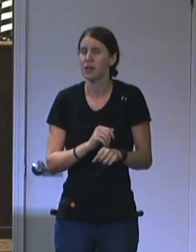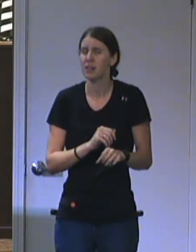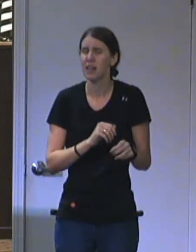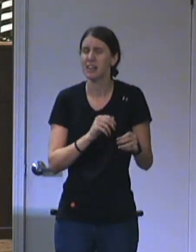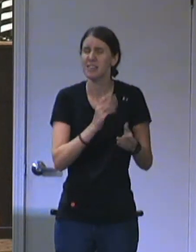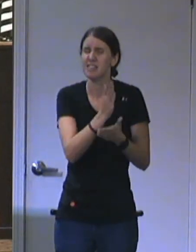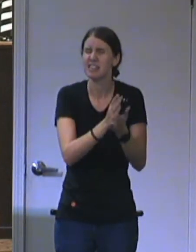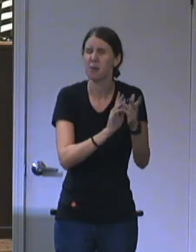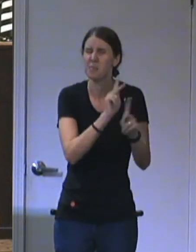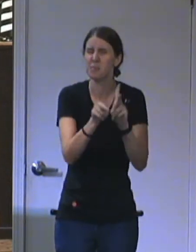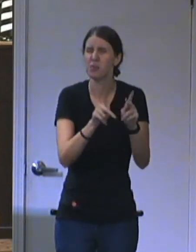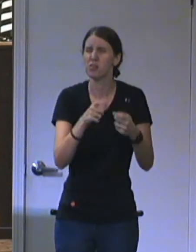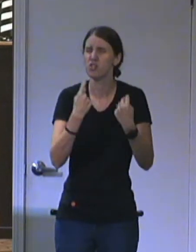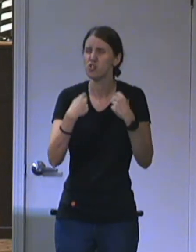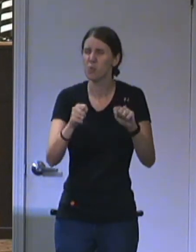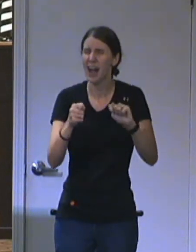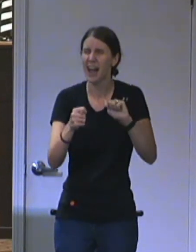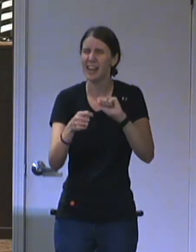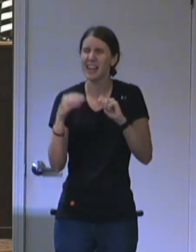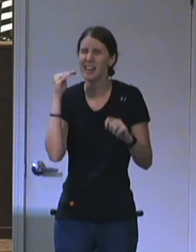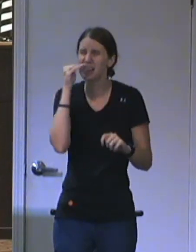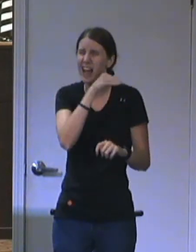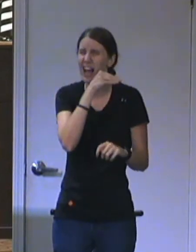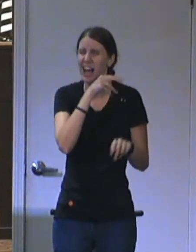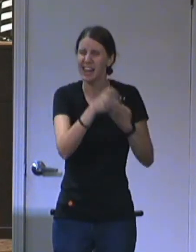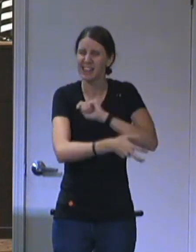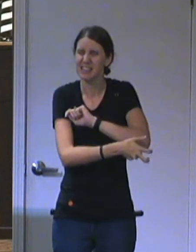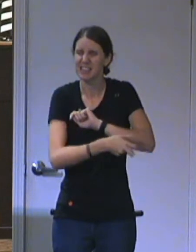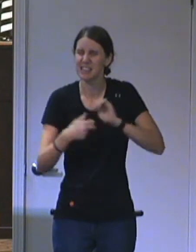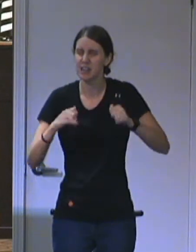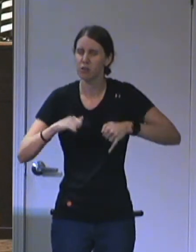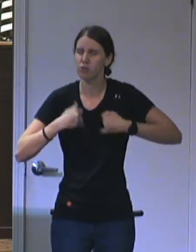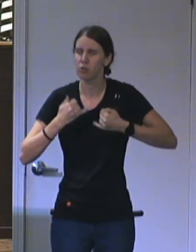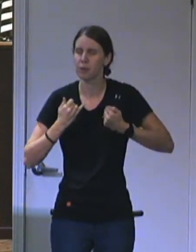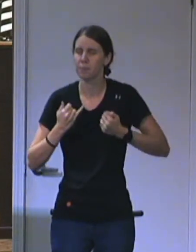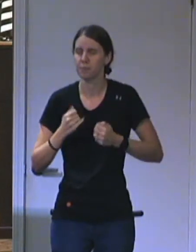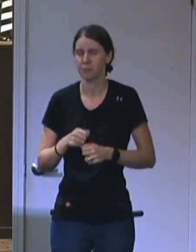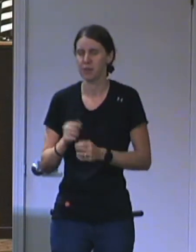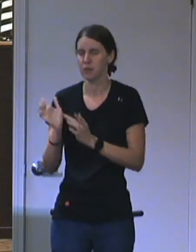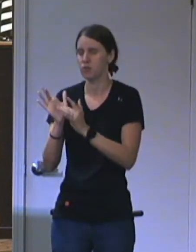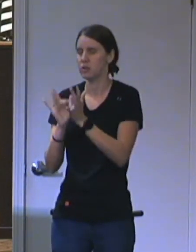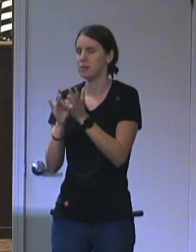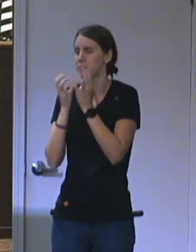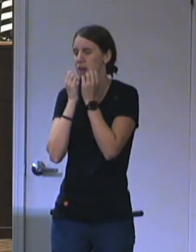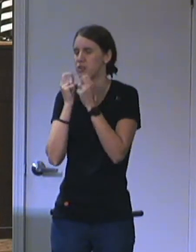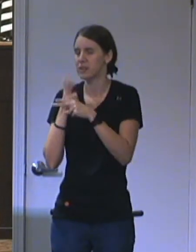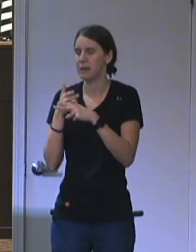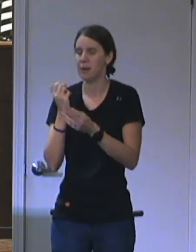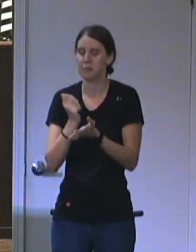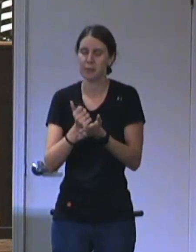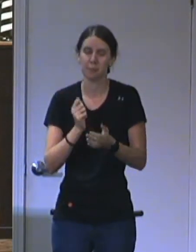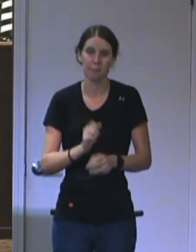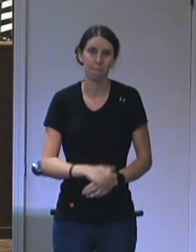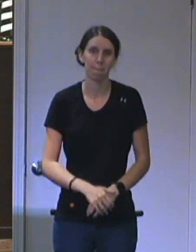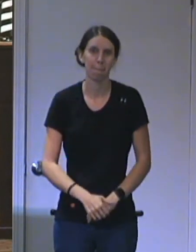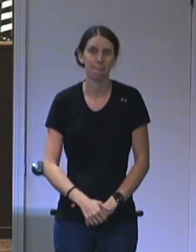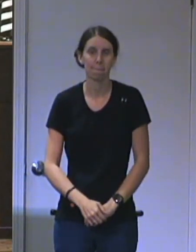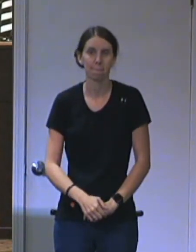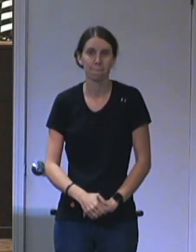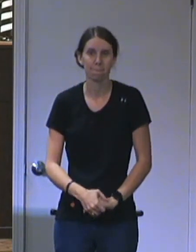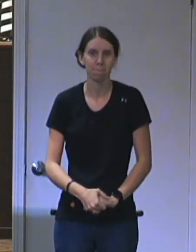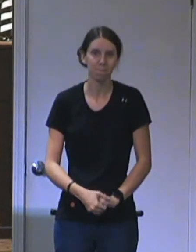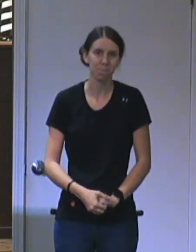turn us from the way, steal our joy. In Jesus' precious name, amen.